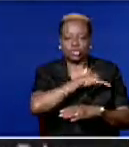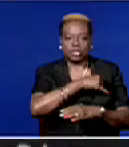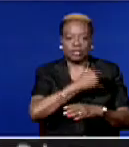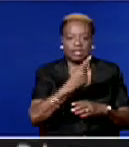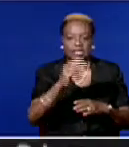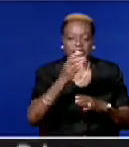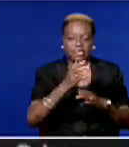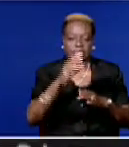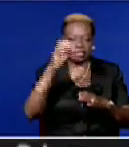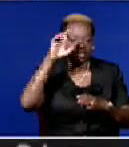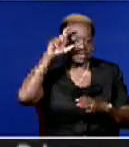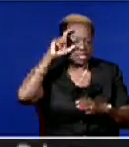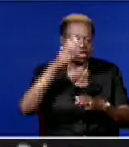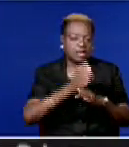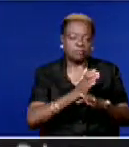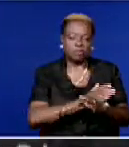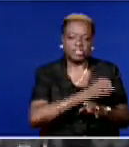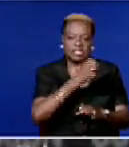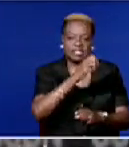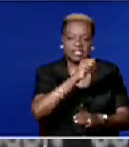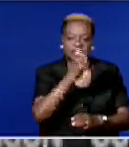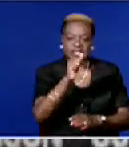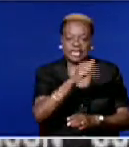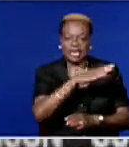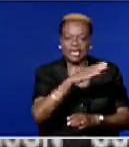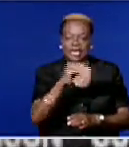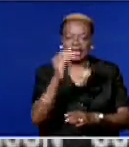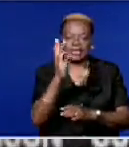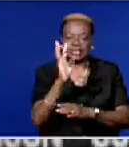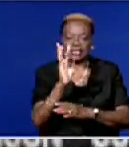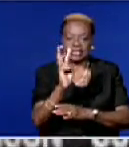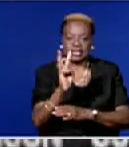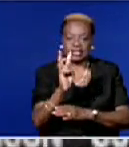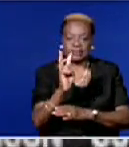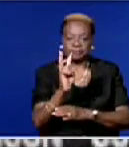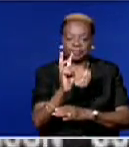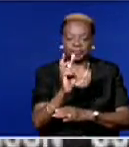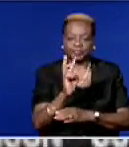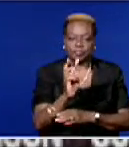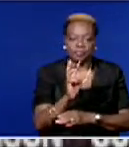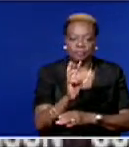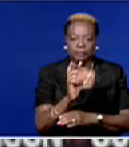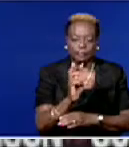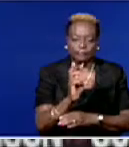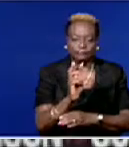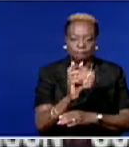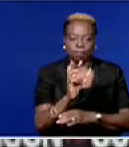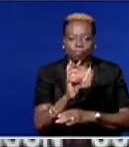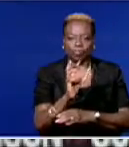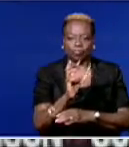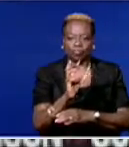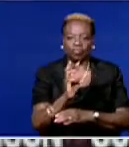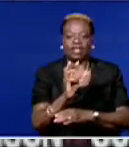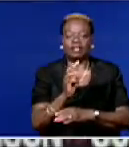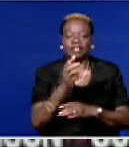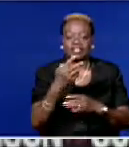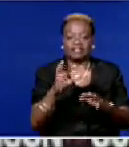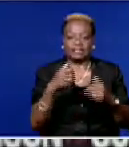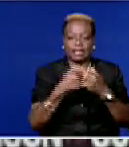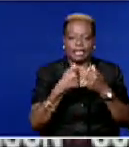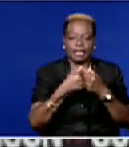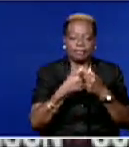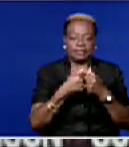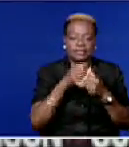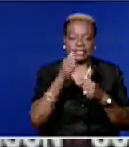to 10-6. The matchup pitted Jones against one of the premier post players in the league in Brittany Griner, who finished the game with 10 points and